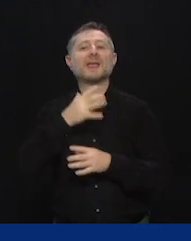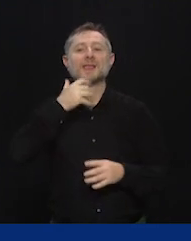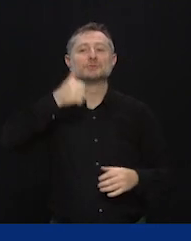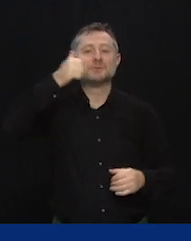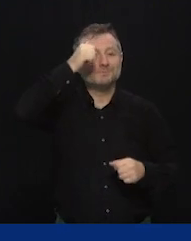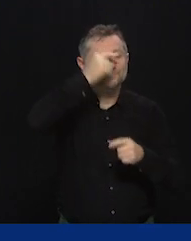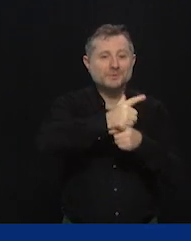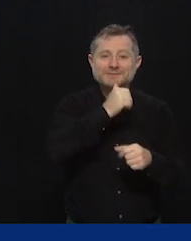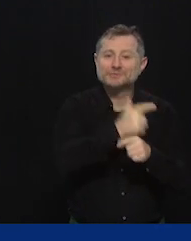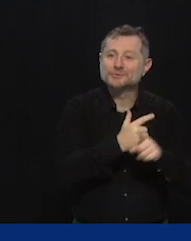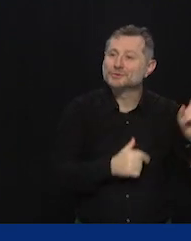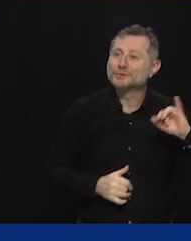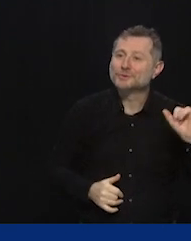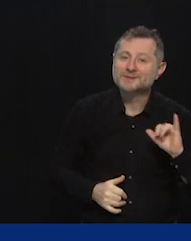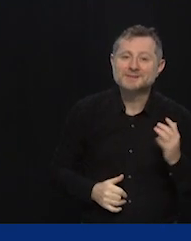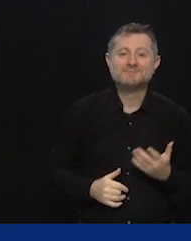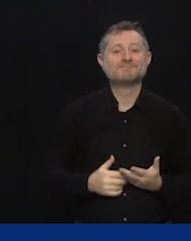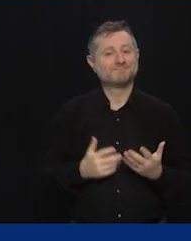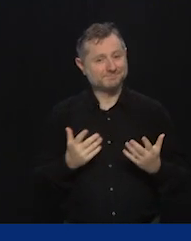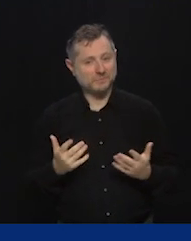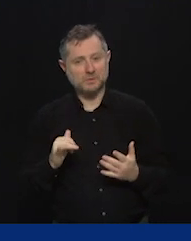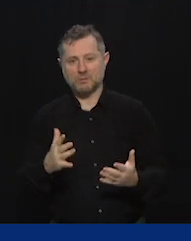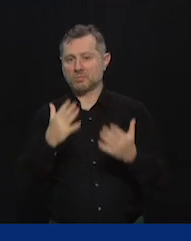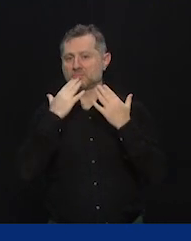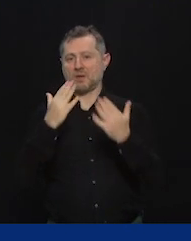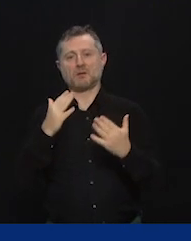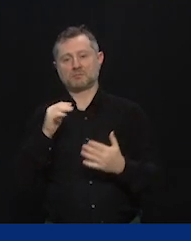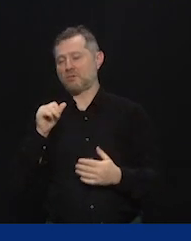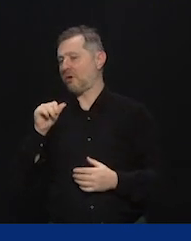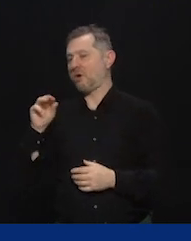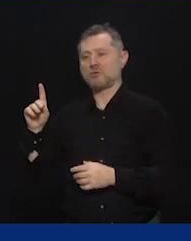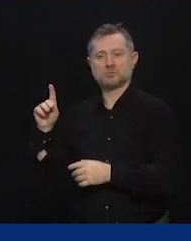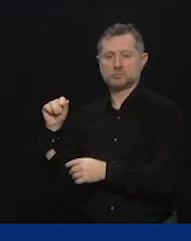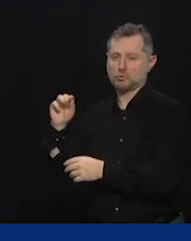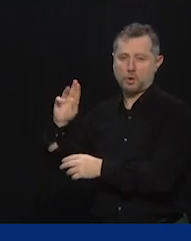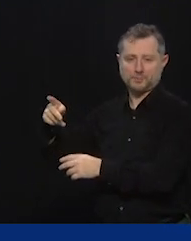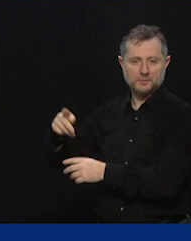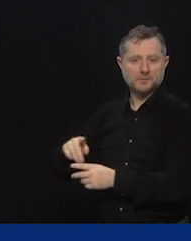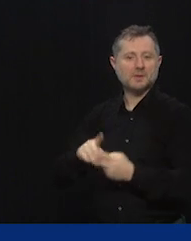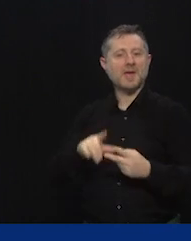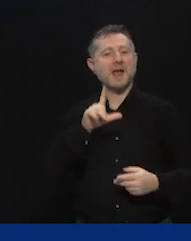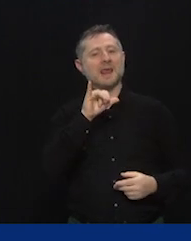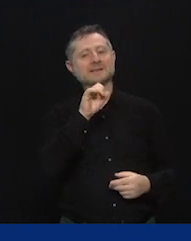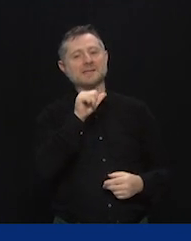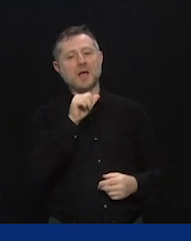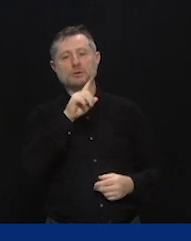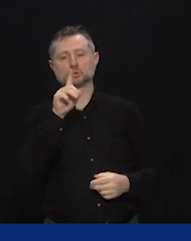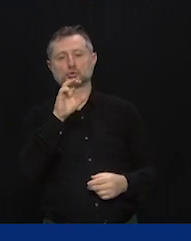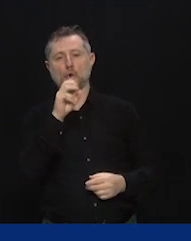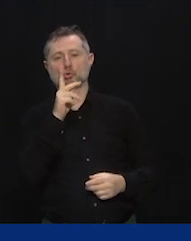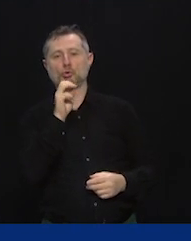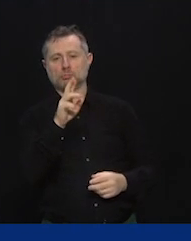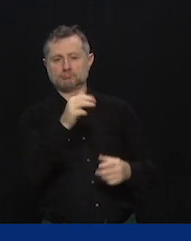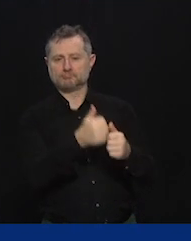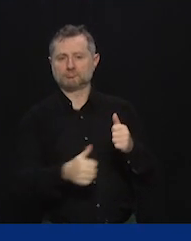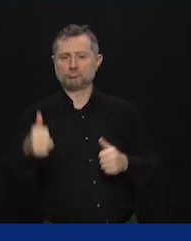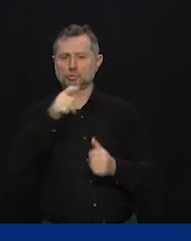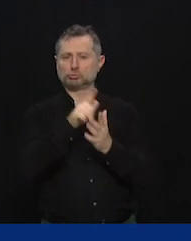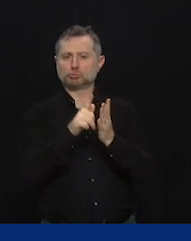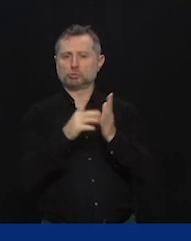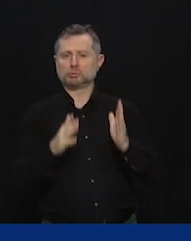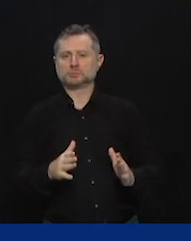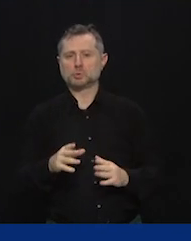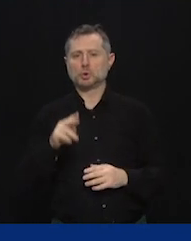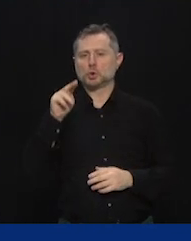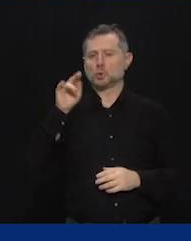regards to everyone at AARP. And Lisa Zucker, who's the senior attorney at the New York Civil Liberties Union, thank you for understanding that this is one of